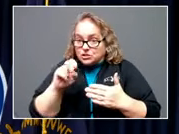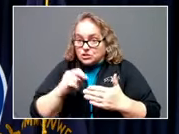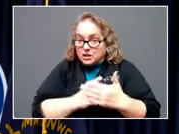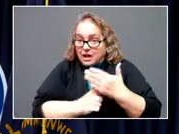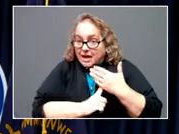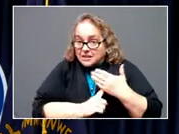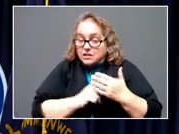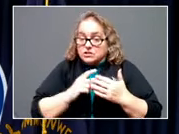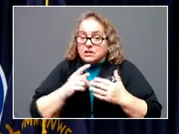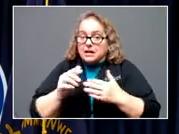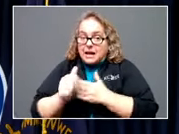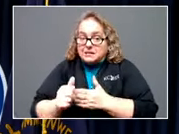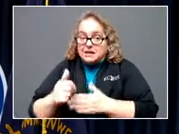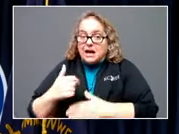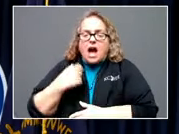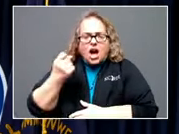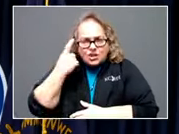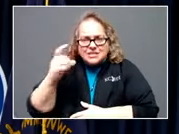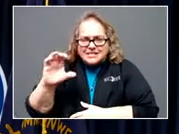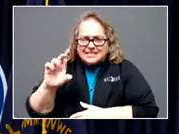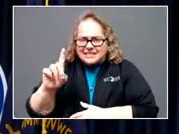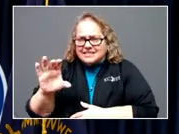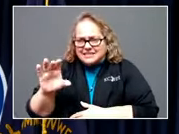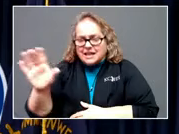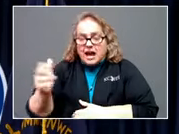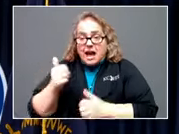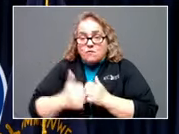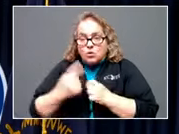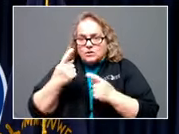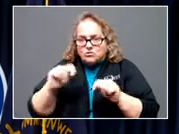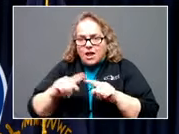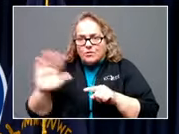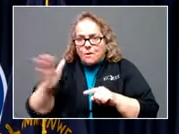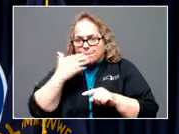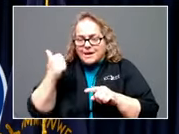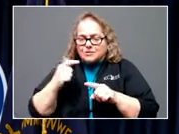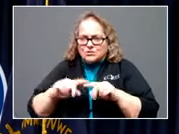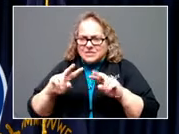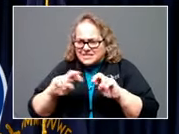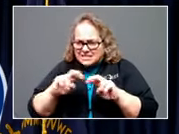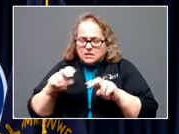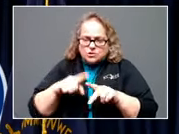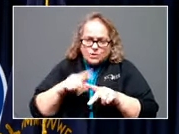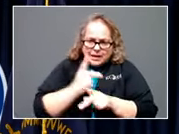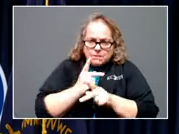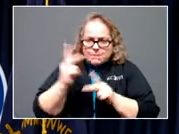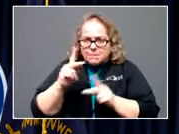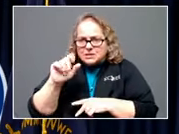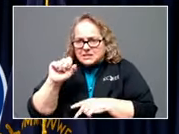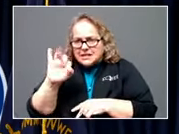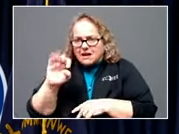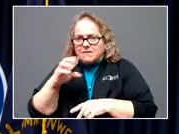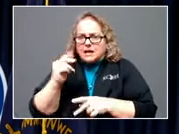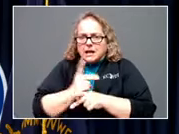because everyone is trying their best to calibrate the interventions to keep people safe, to keep people at work, and yet minimize